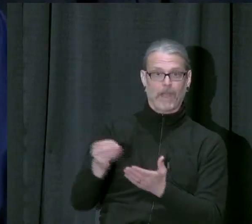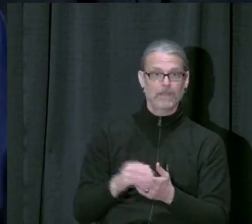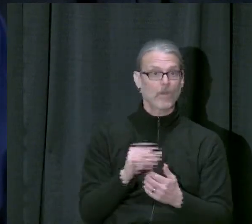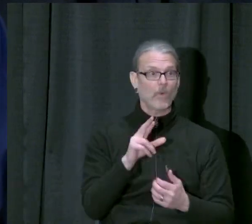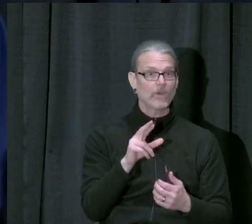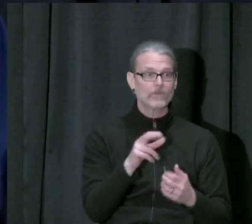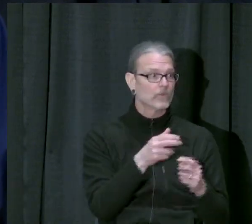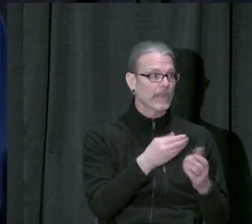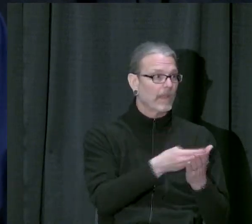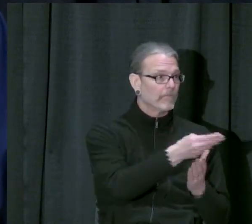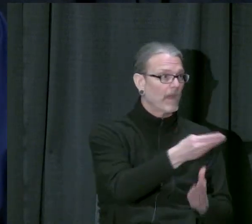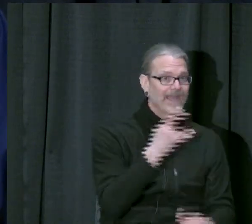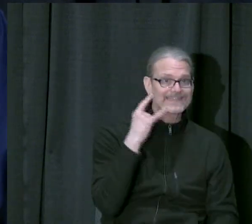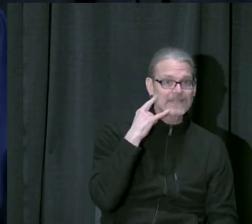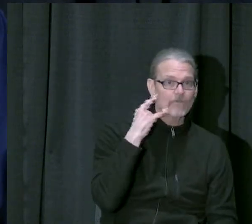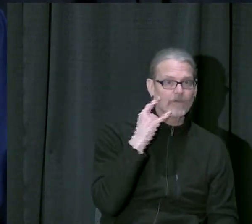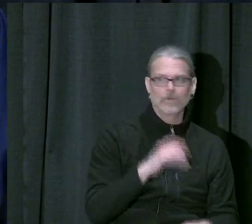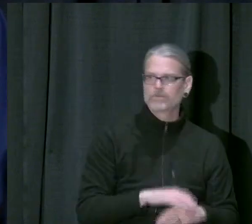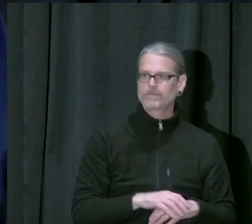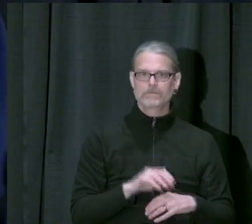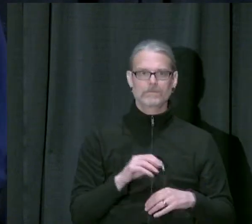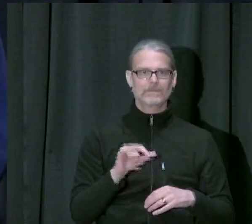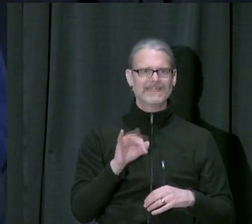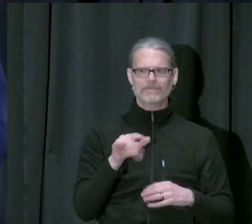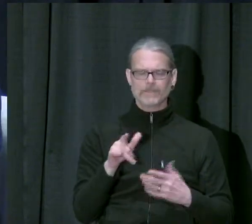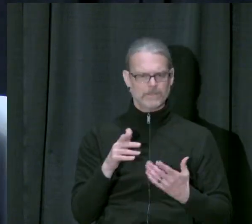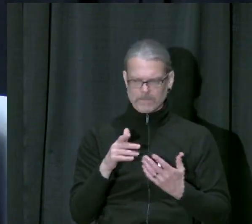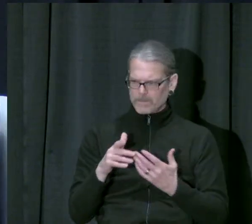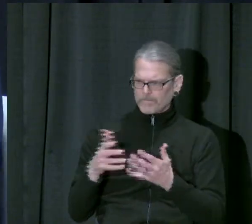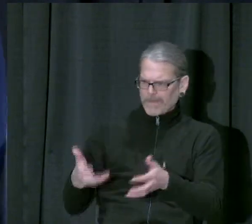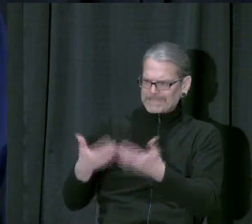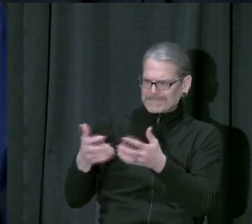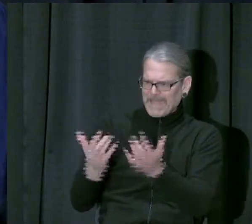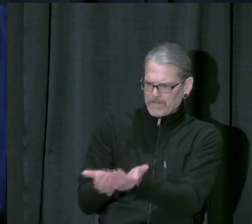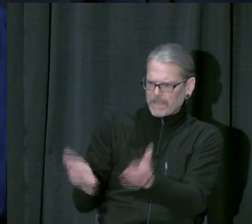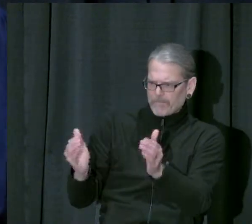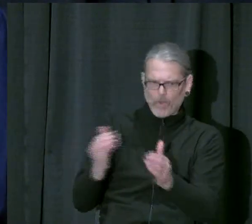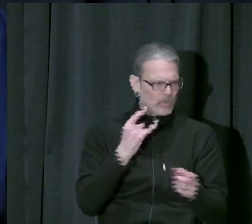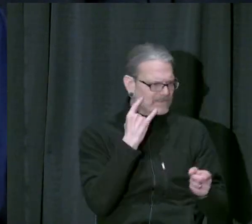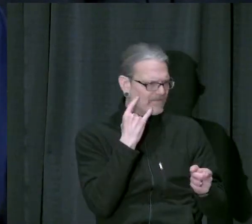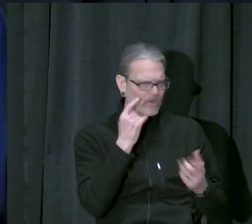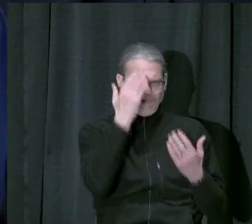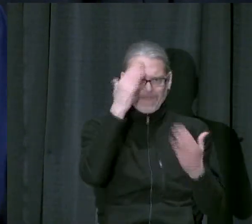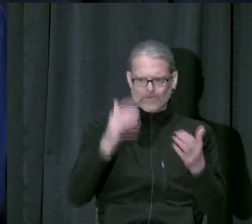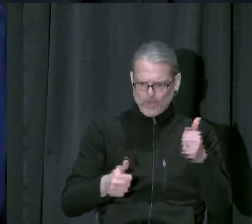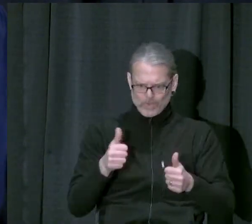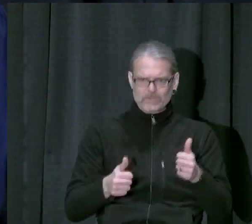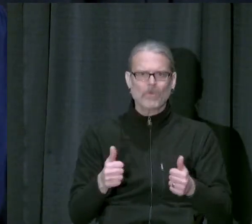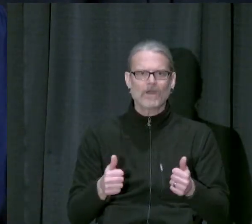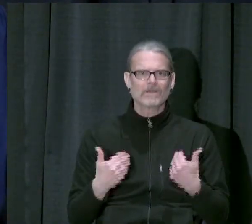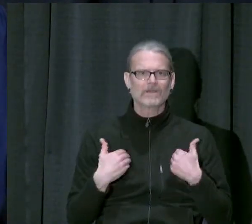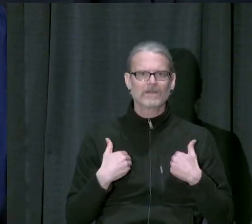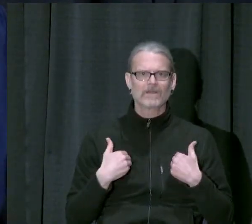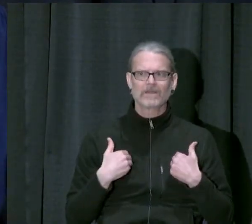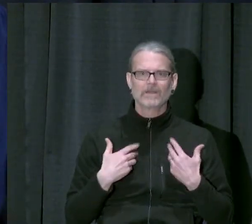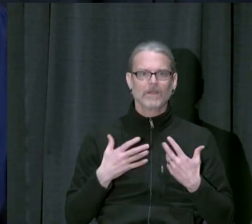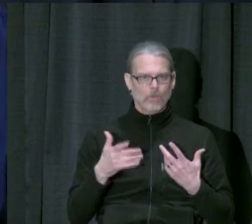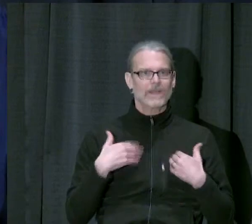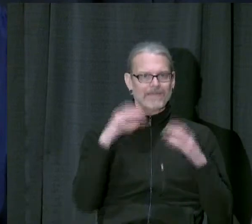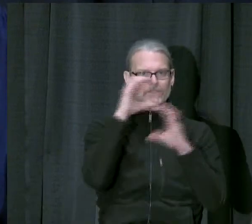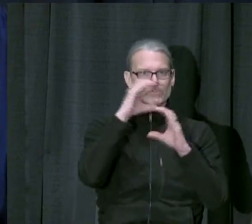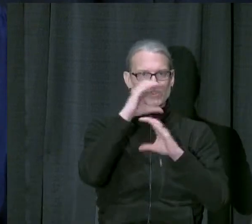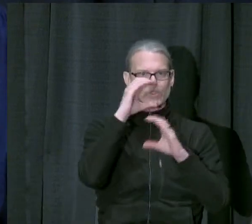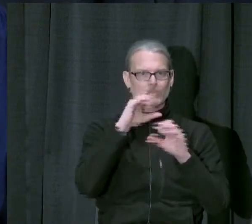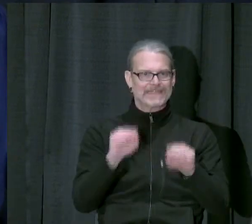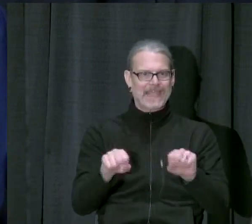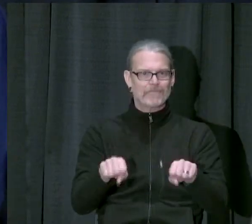buy a cell phone. Or let's say you're not sure what kind of salad bowl or cell phone you might want. We have search capabilities